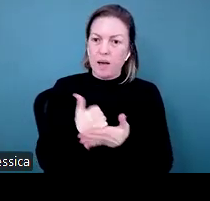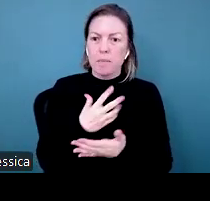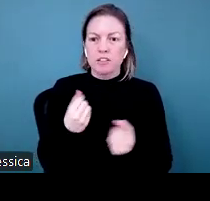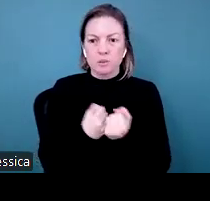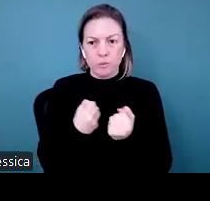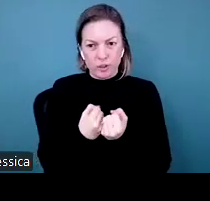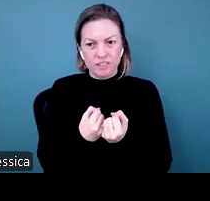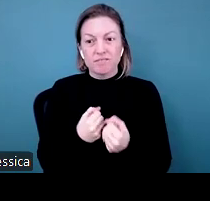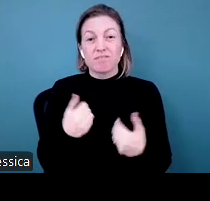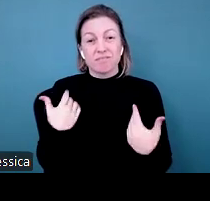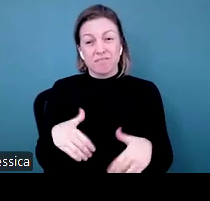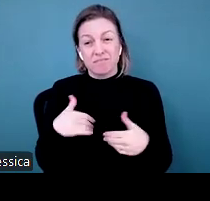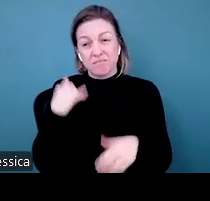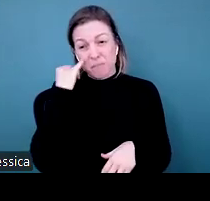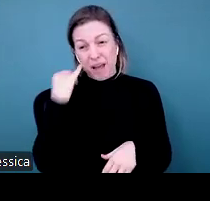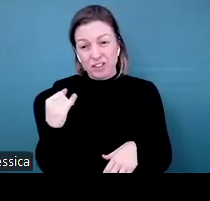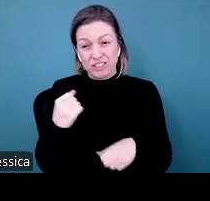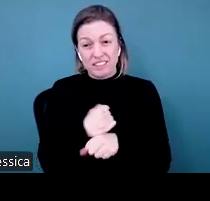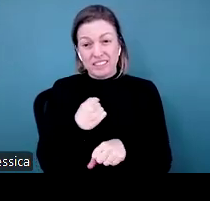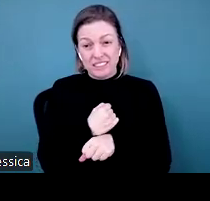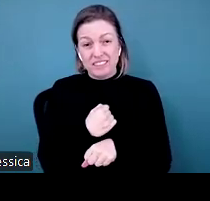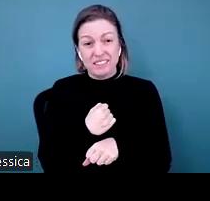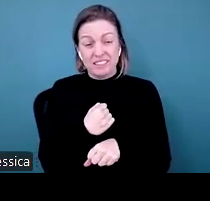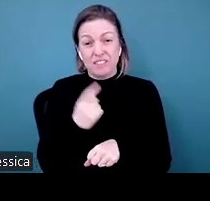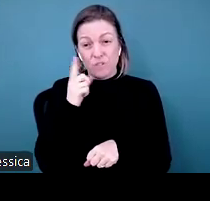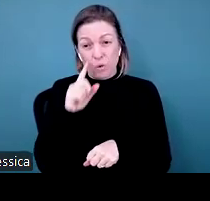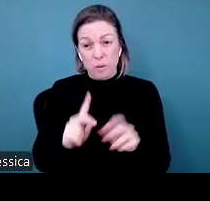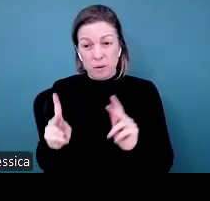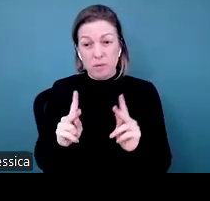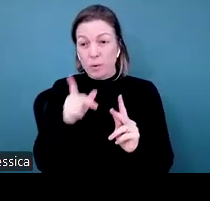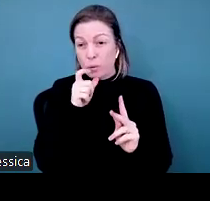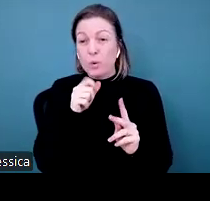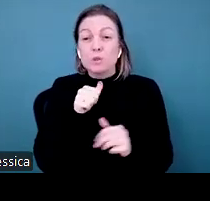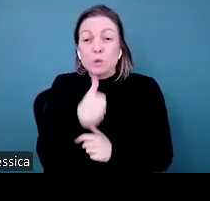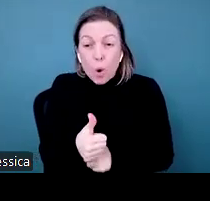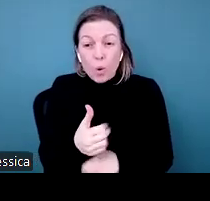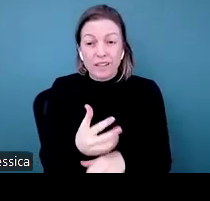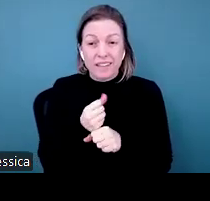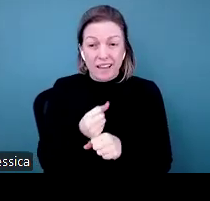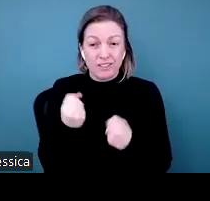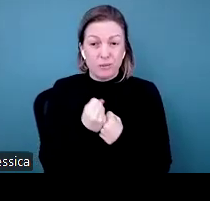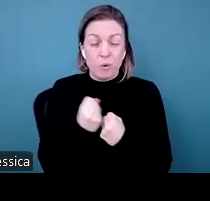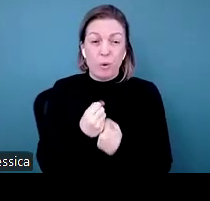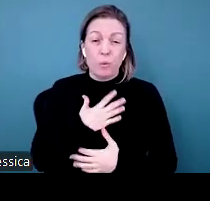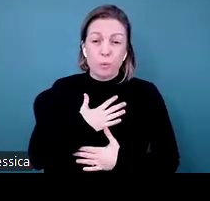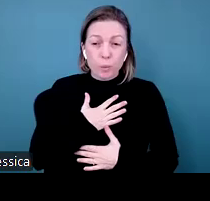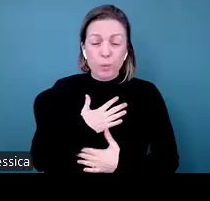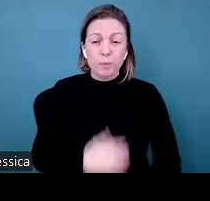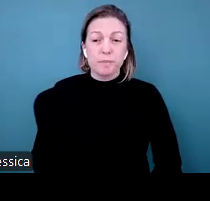imagine what the statistics and data look like for clients that aren't getting the support.